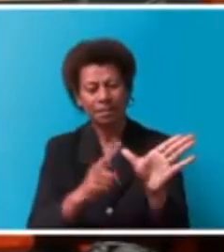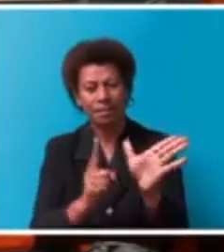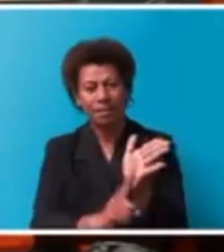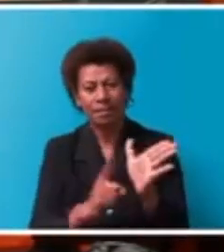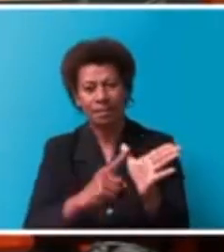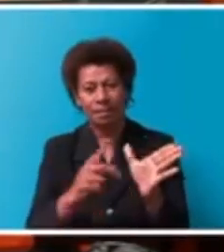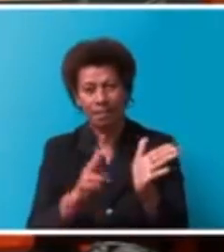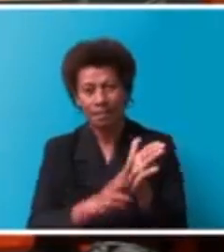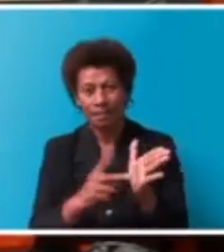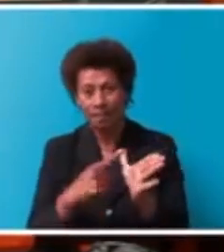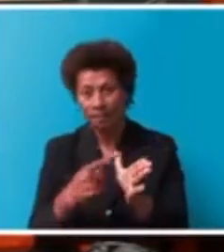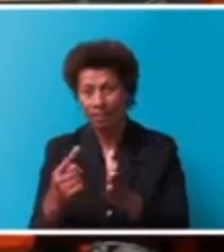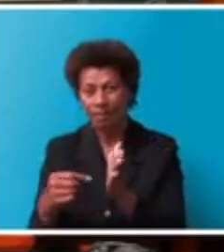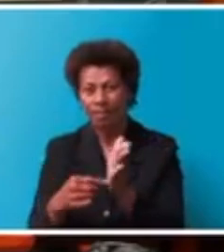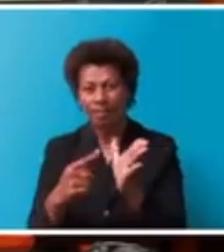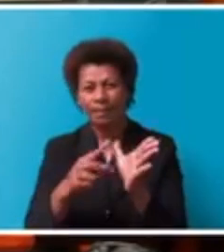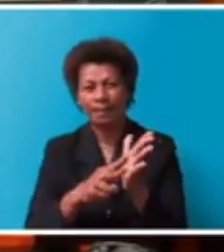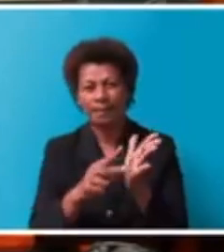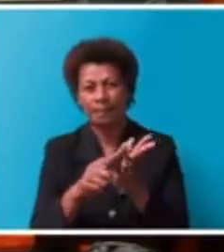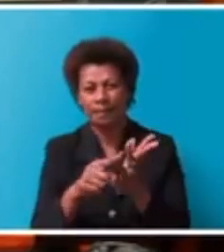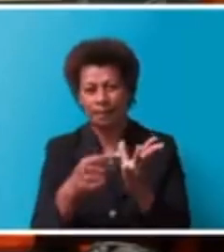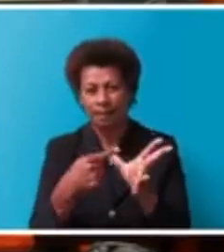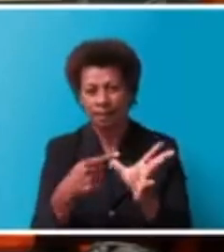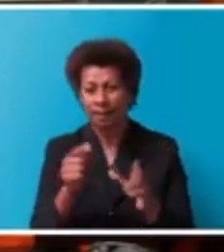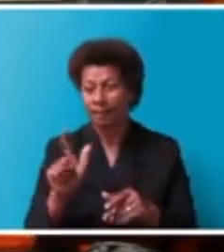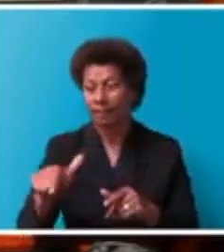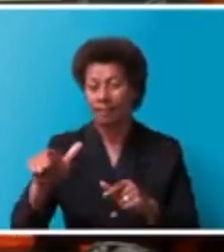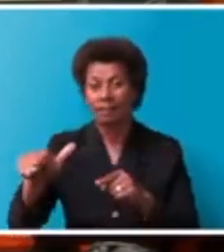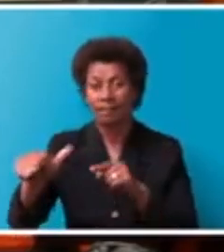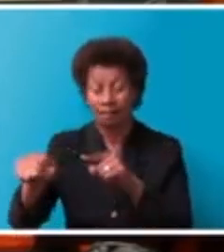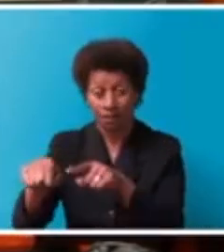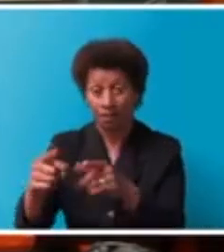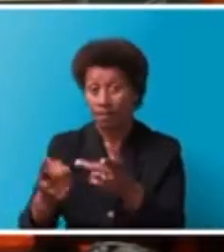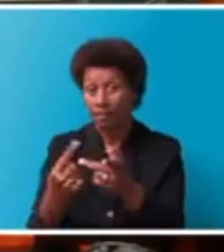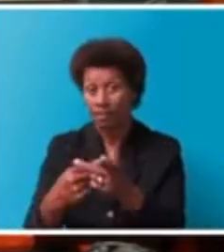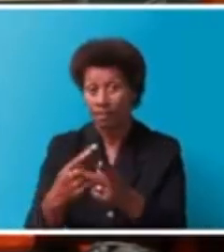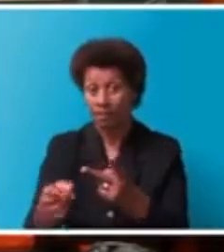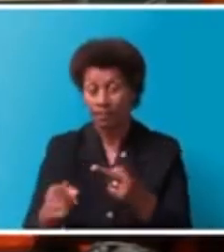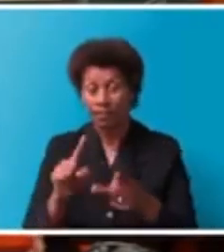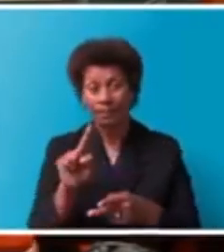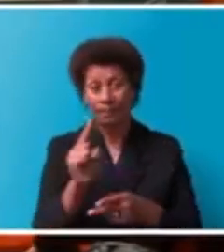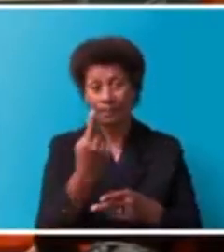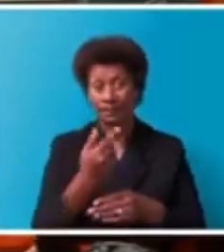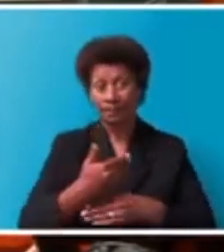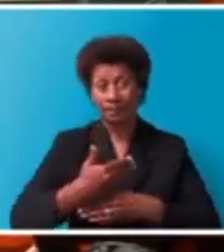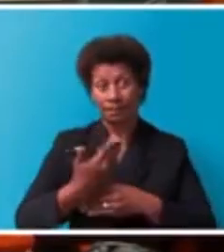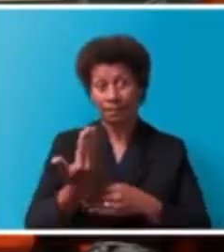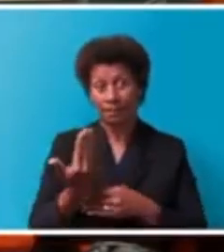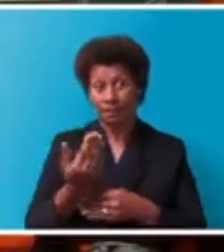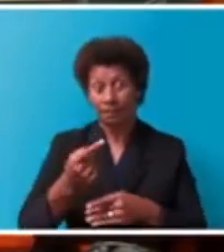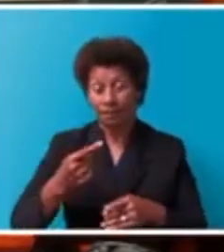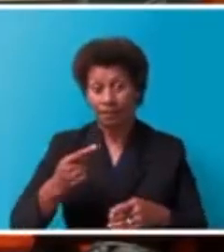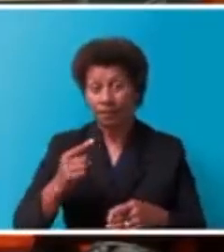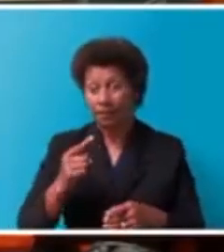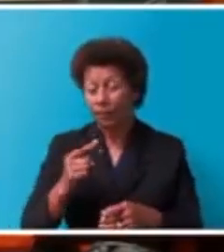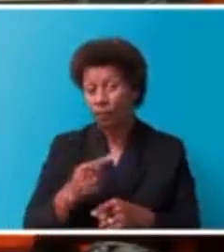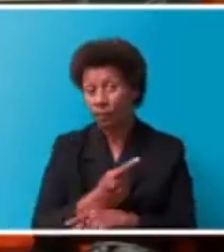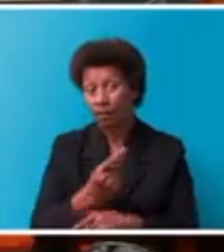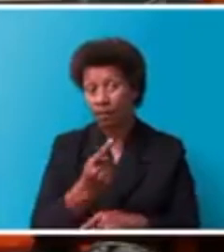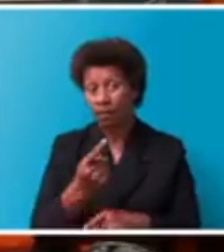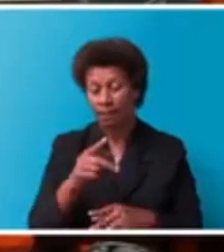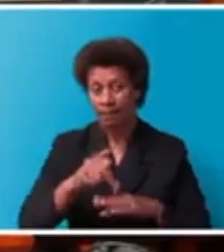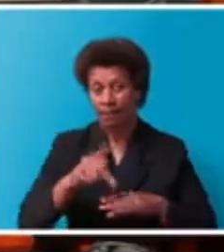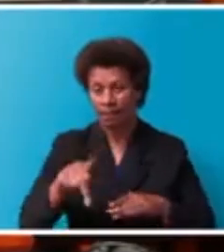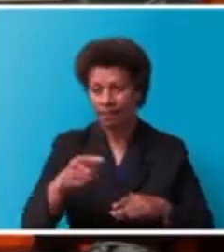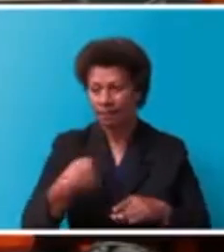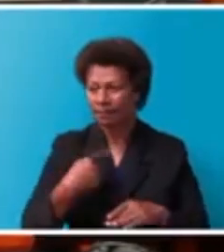2 in Labasa were brought to my attention in the first day of this week's Parliament. I have directed my